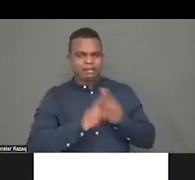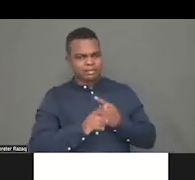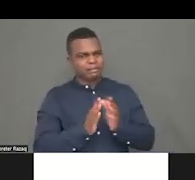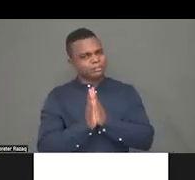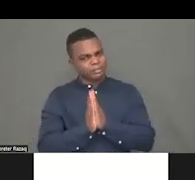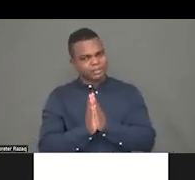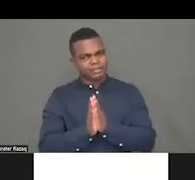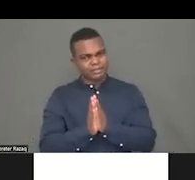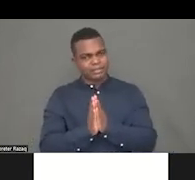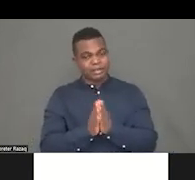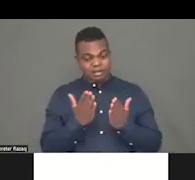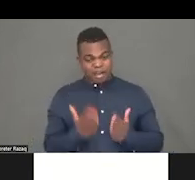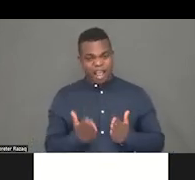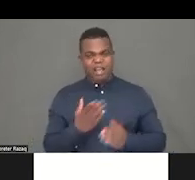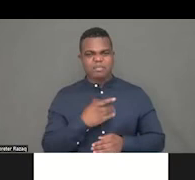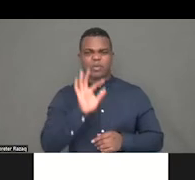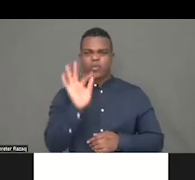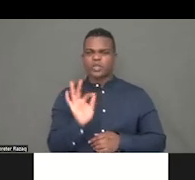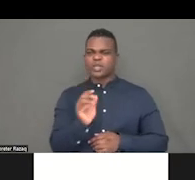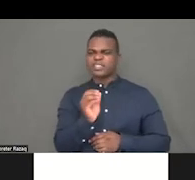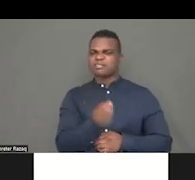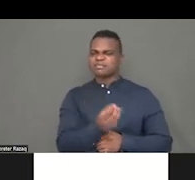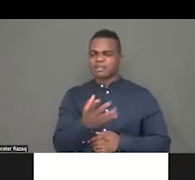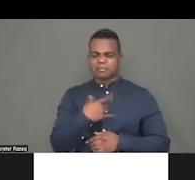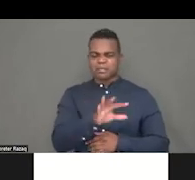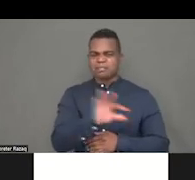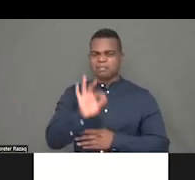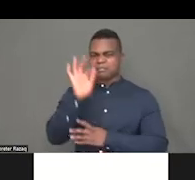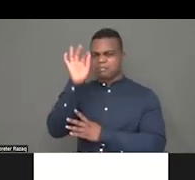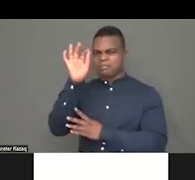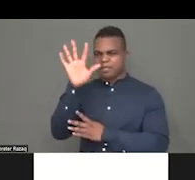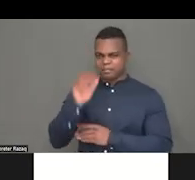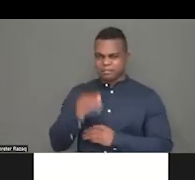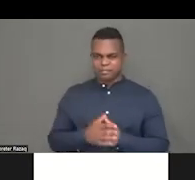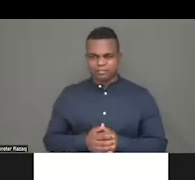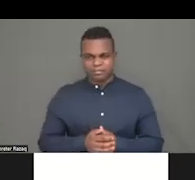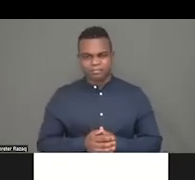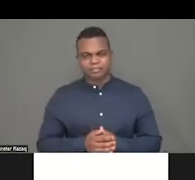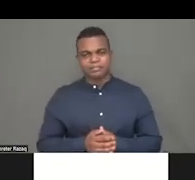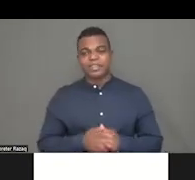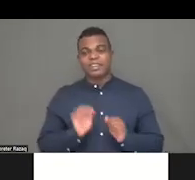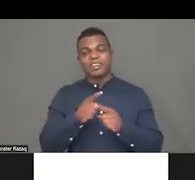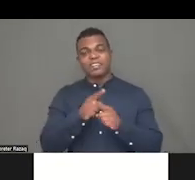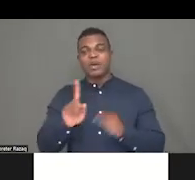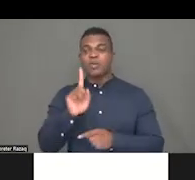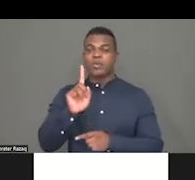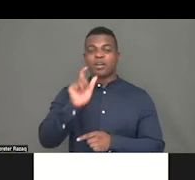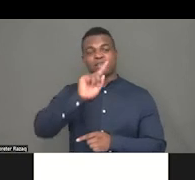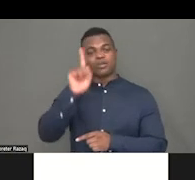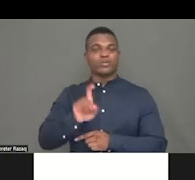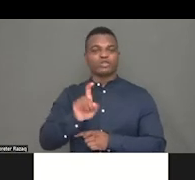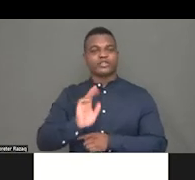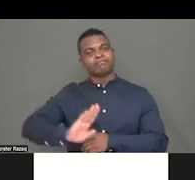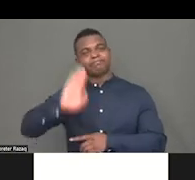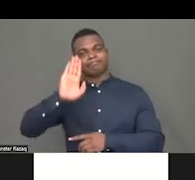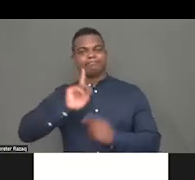but before we come to that live question, I'm going to ask a very quick question, as I promised, to Abdul, who is